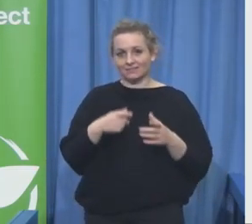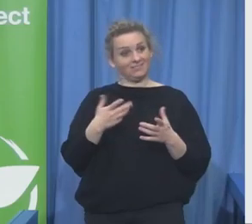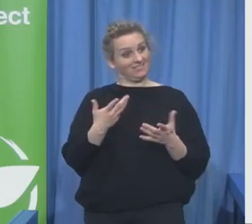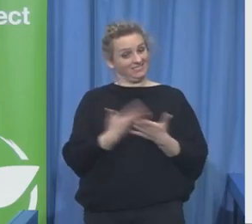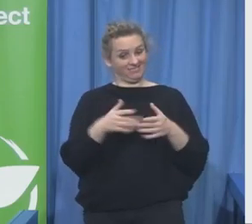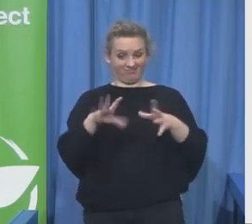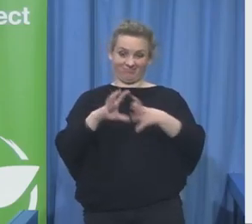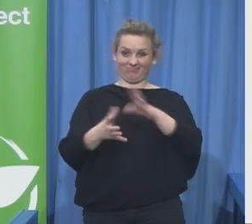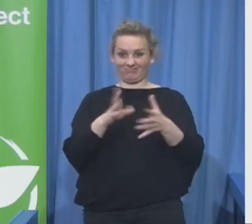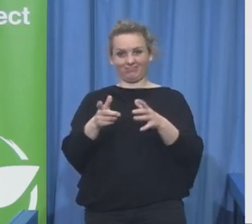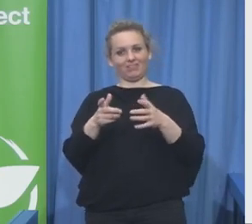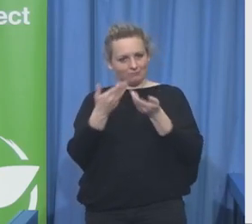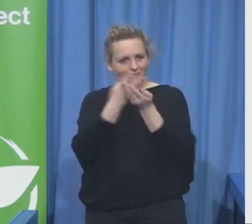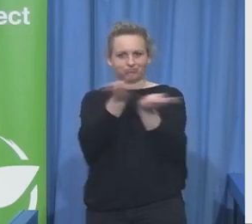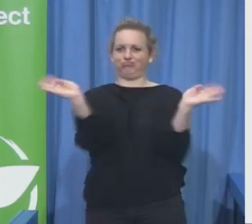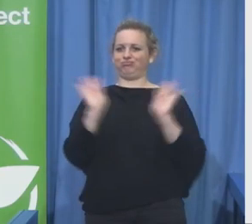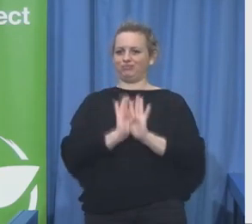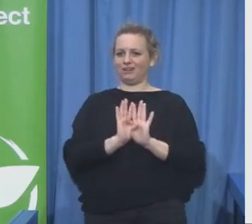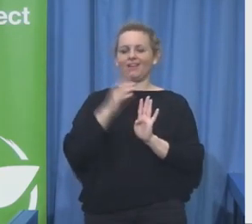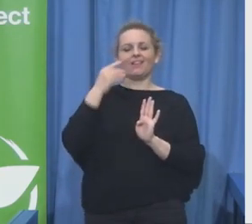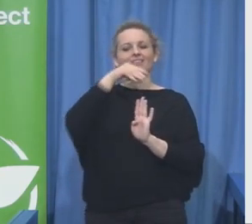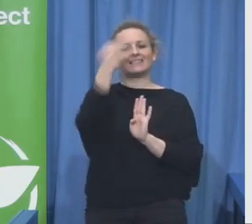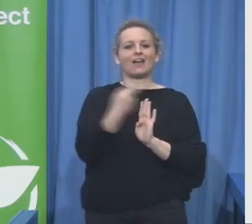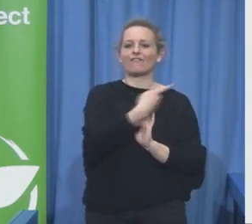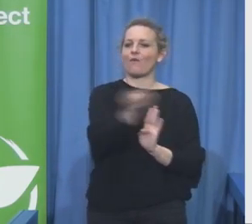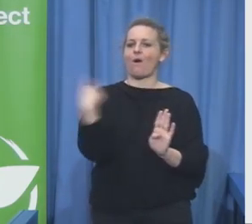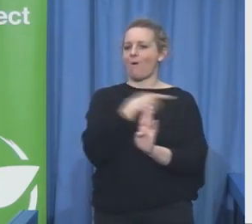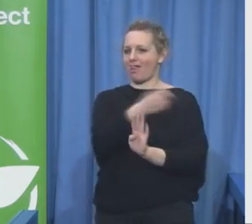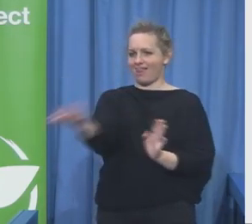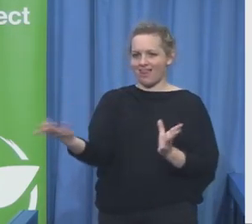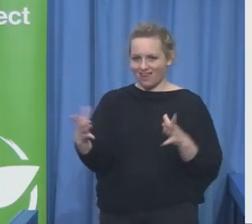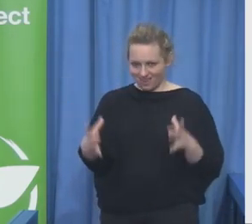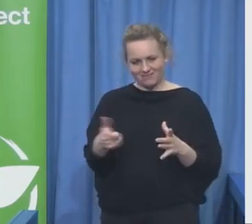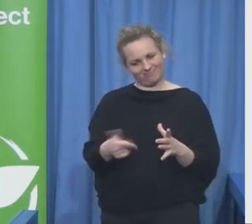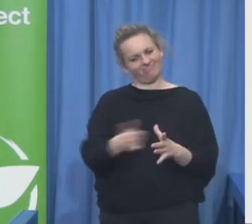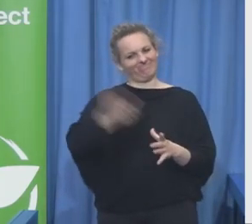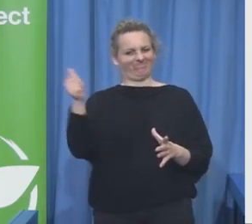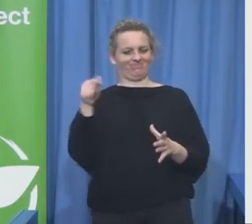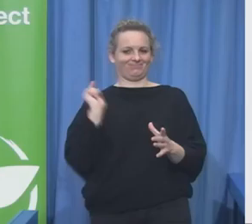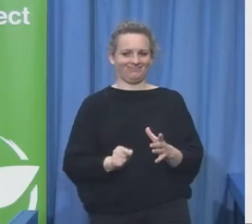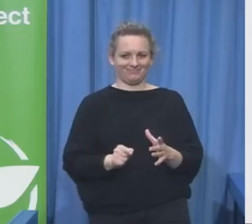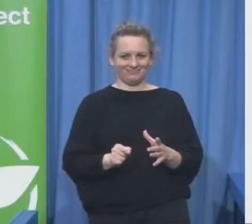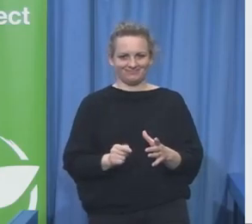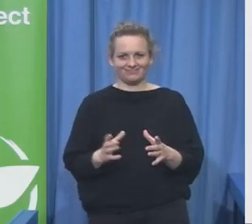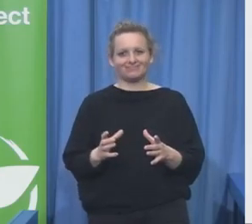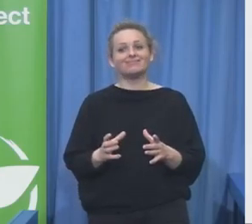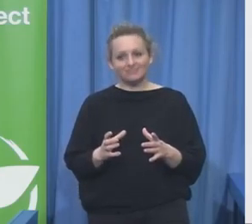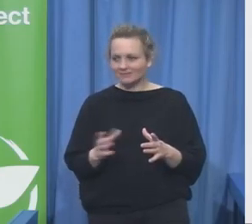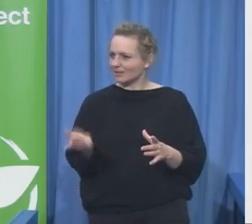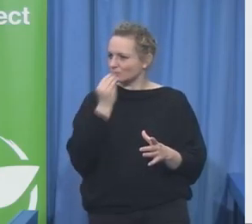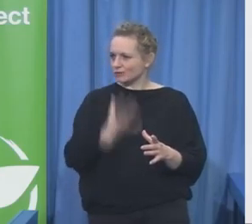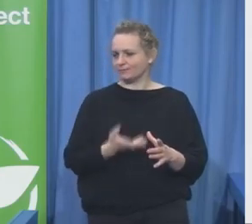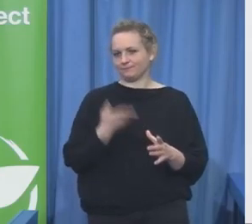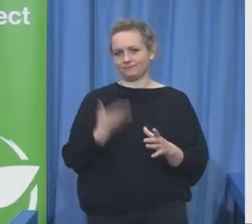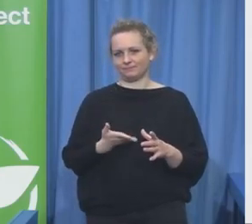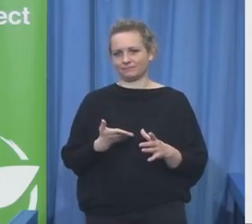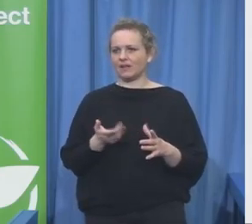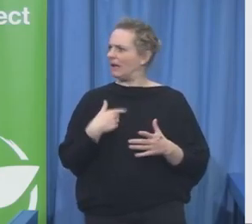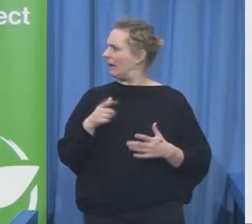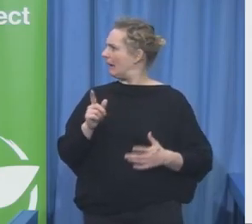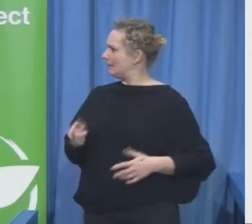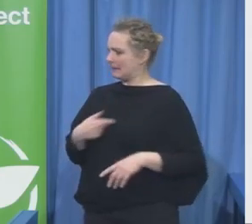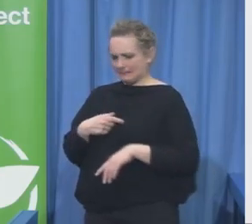everybody. Finally, I'm just going to skip a bit of this because I realize we're against the clock. I want to just make sure you understand there's a